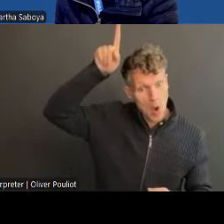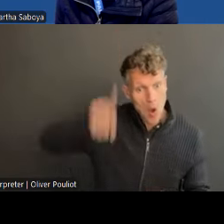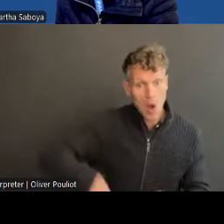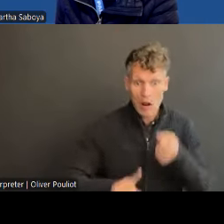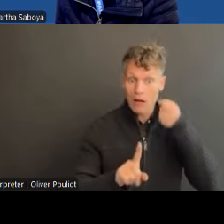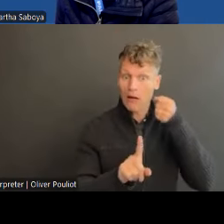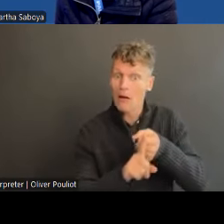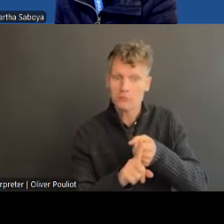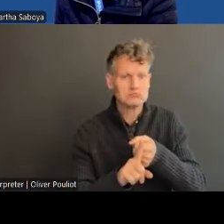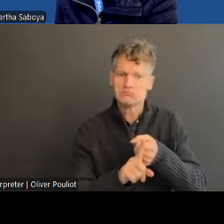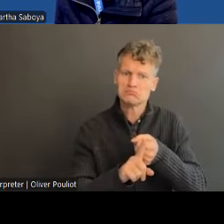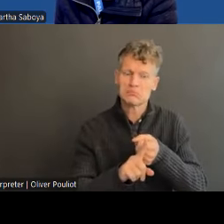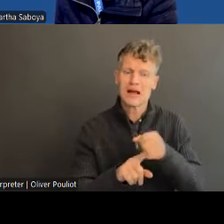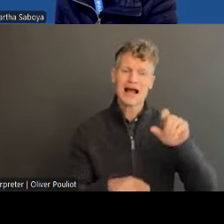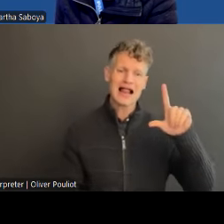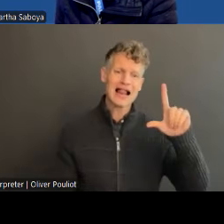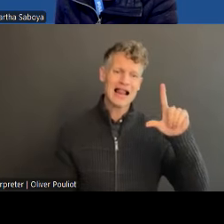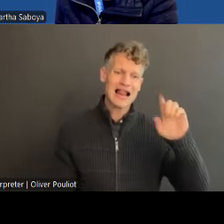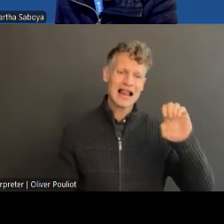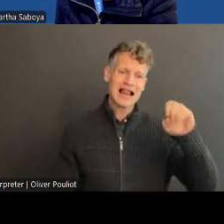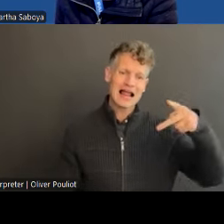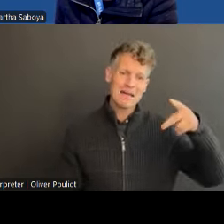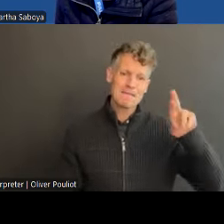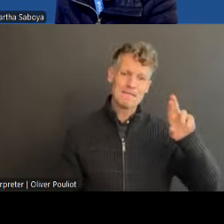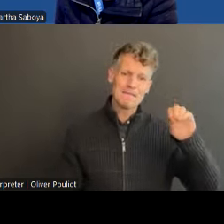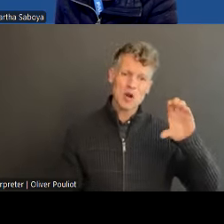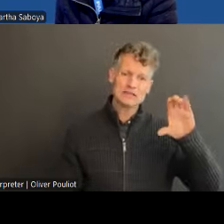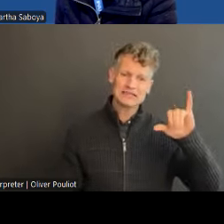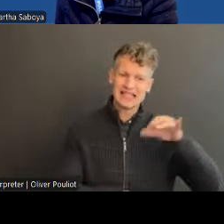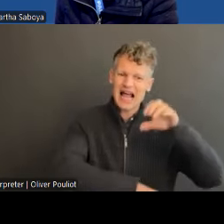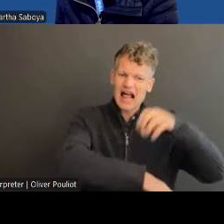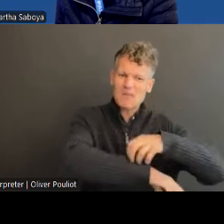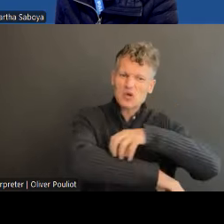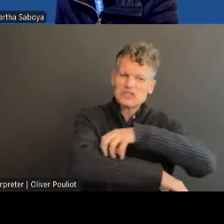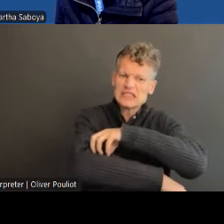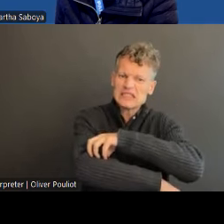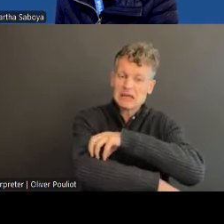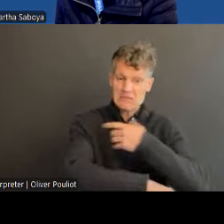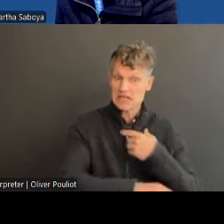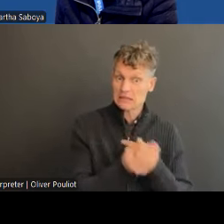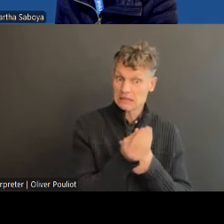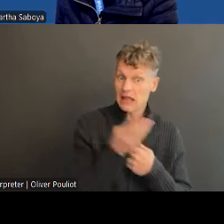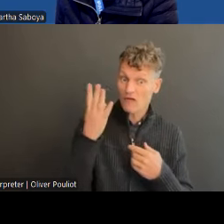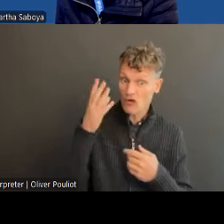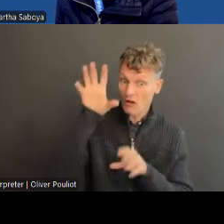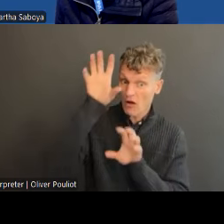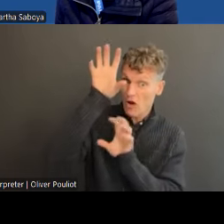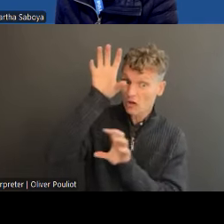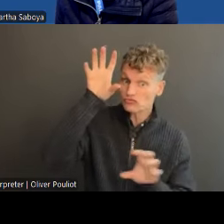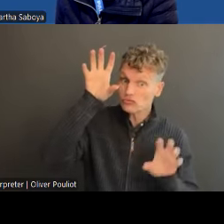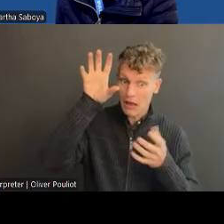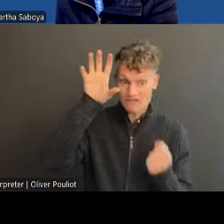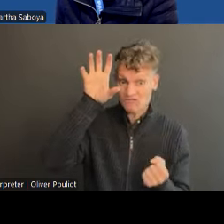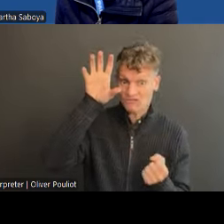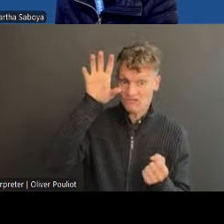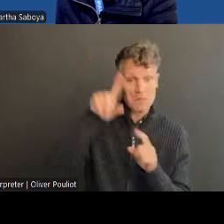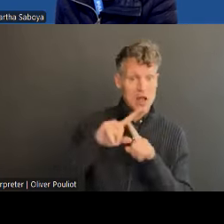leprosy, for example. Leprosy is affecting several countries in our region, but it doesn't mean that